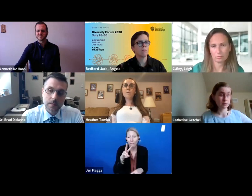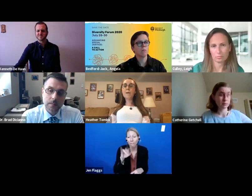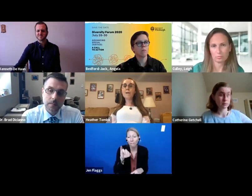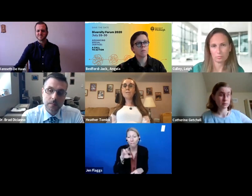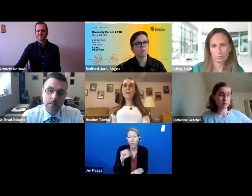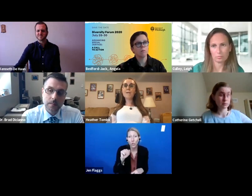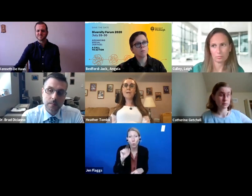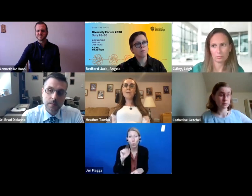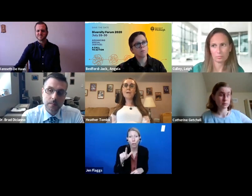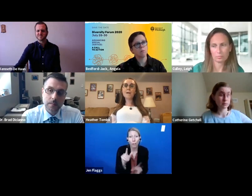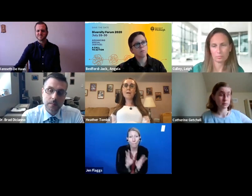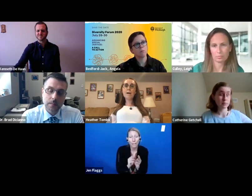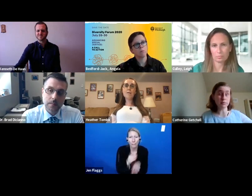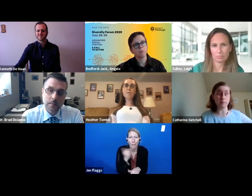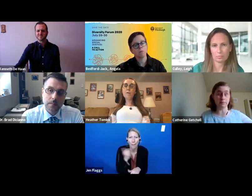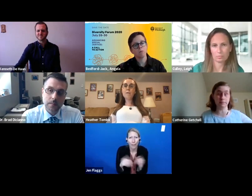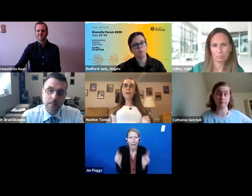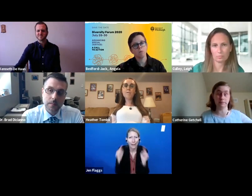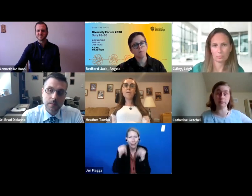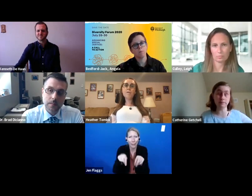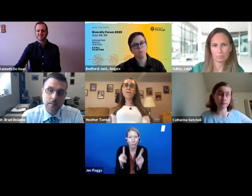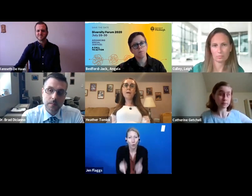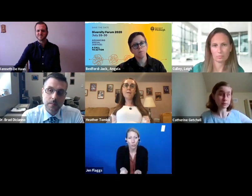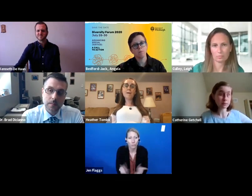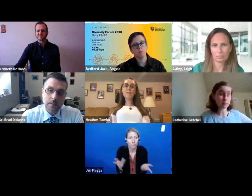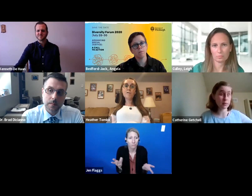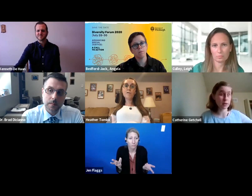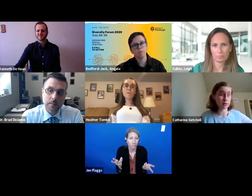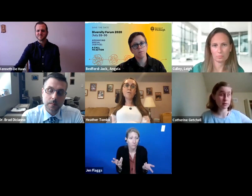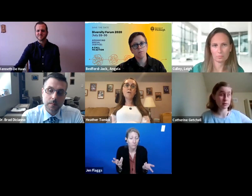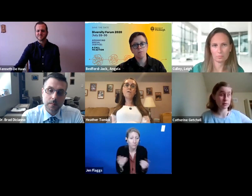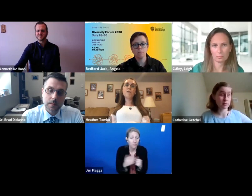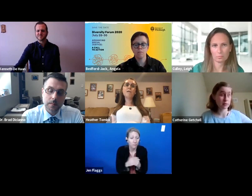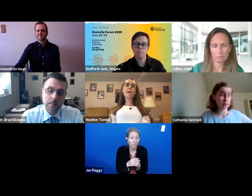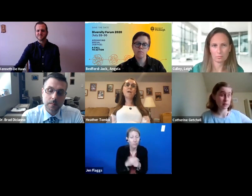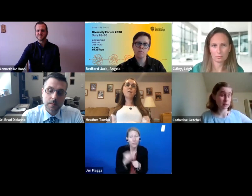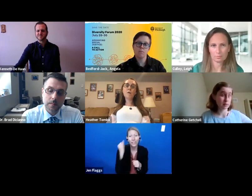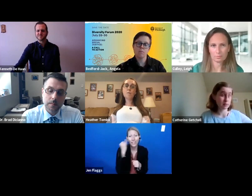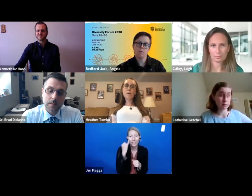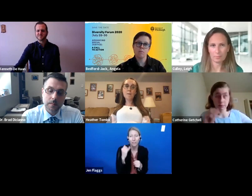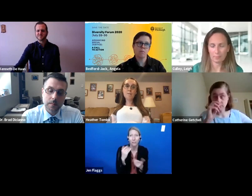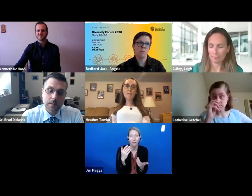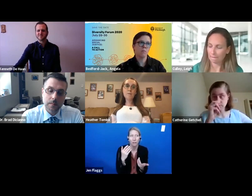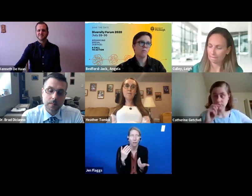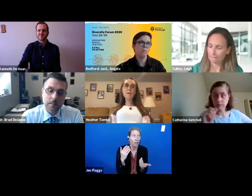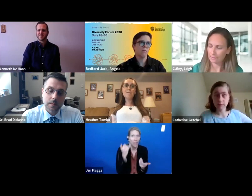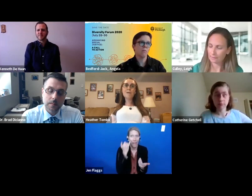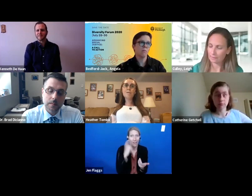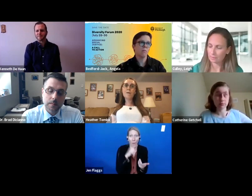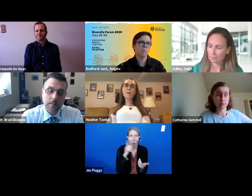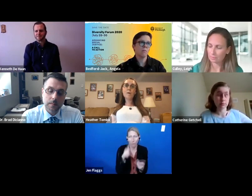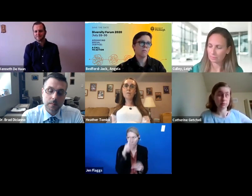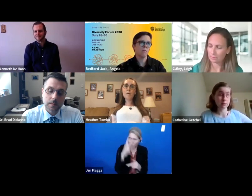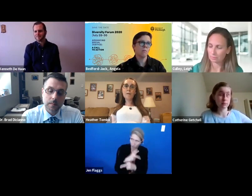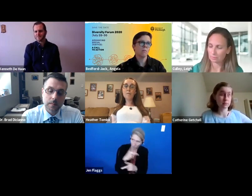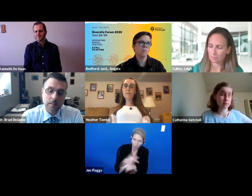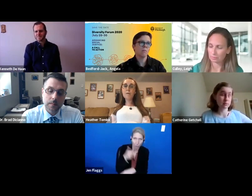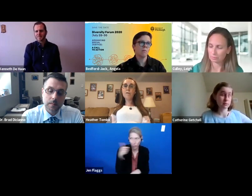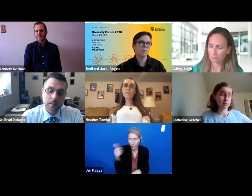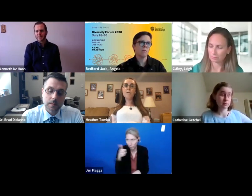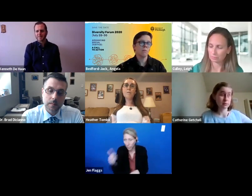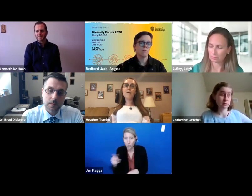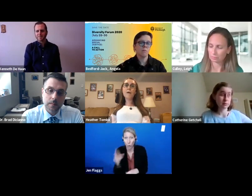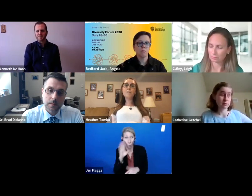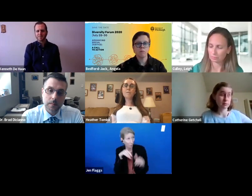one, because that formula of figuring out the transportation and will the building be accessible, will there